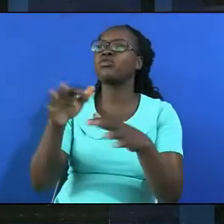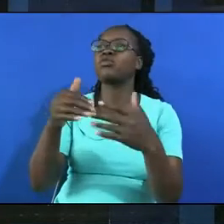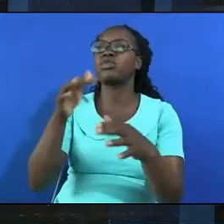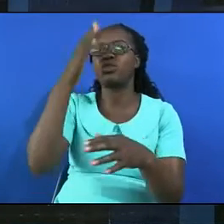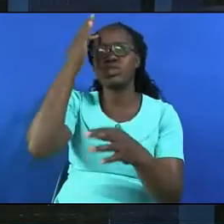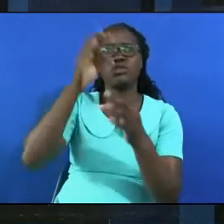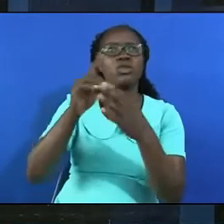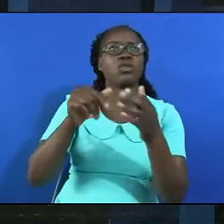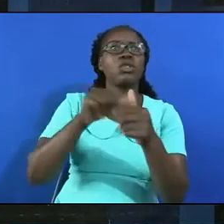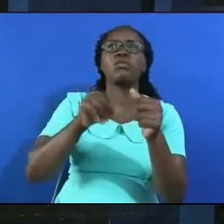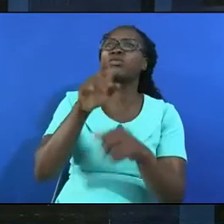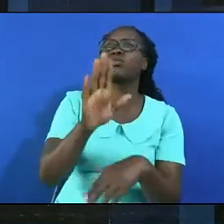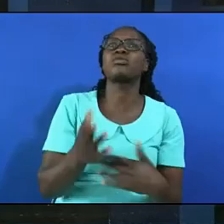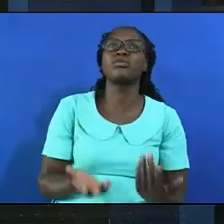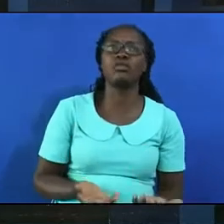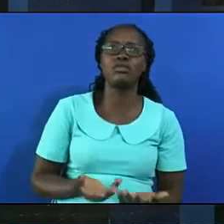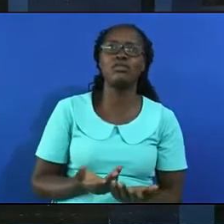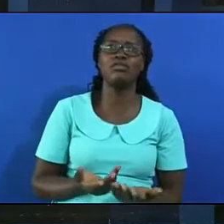faith. What about you?